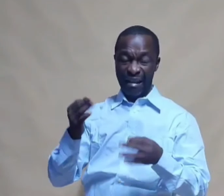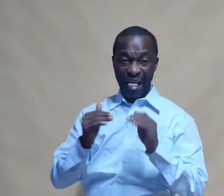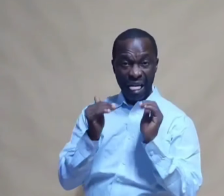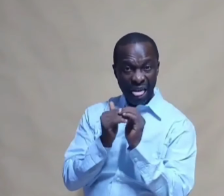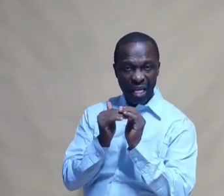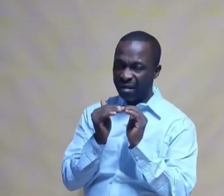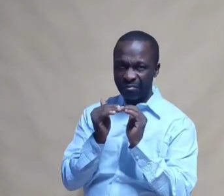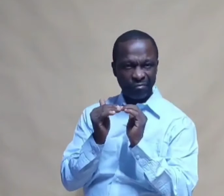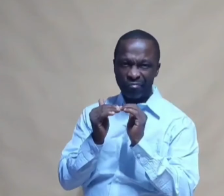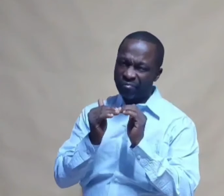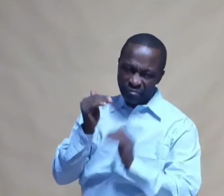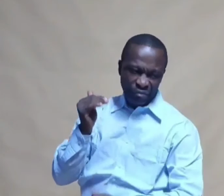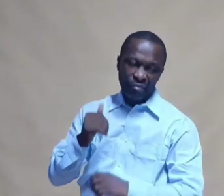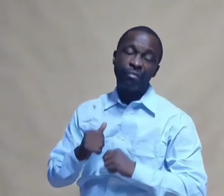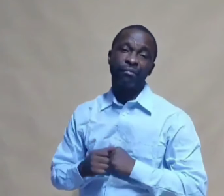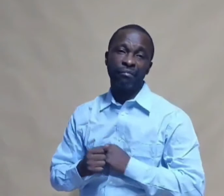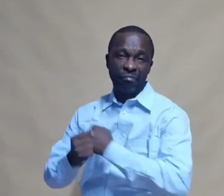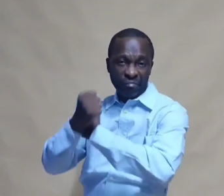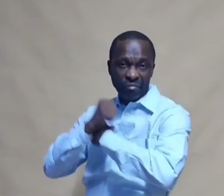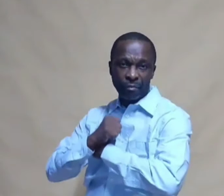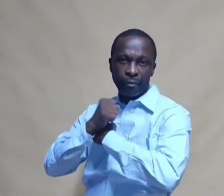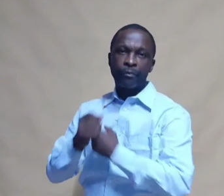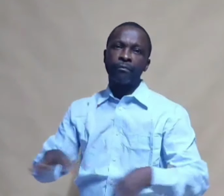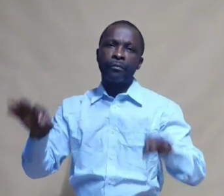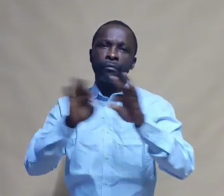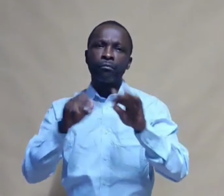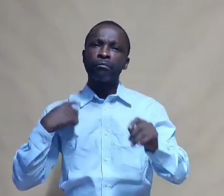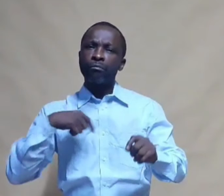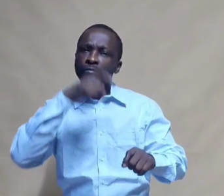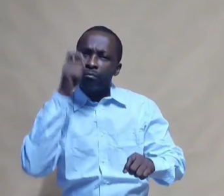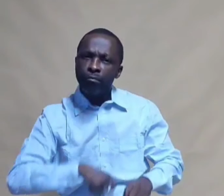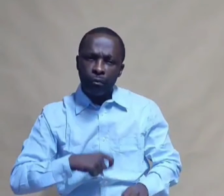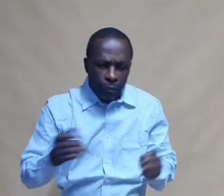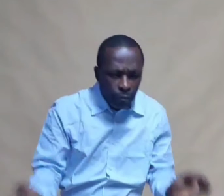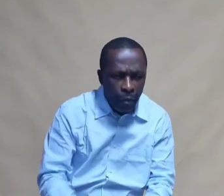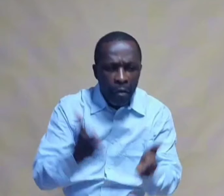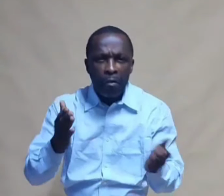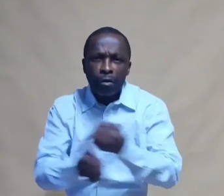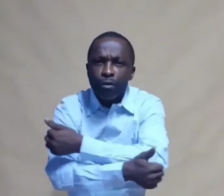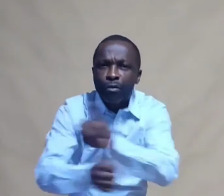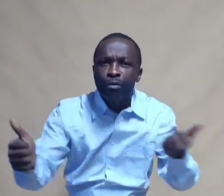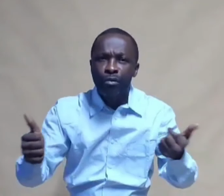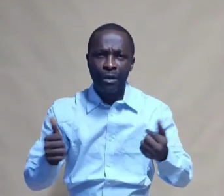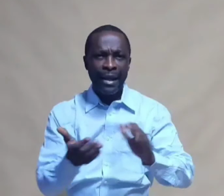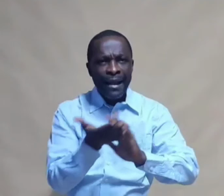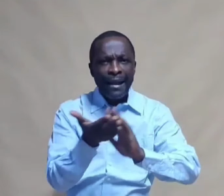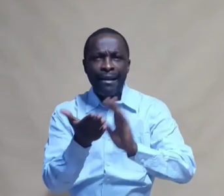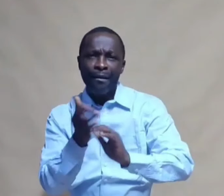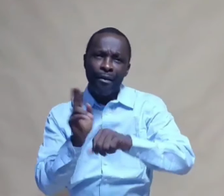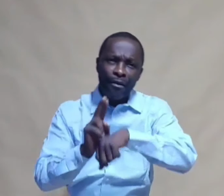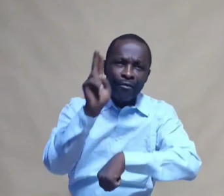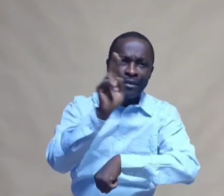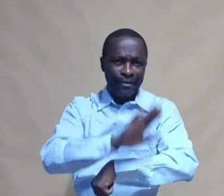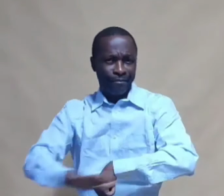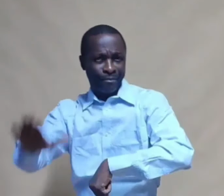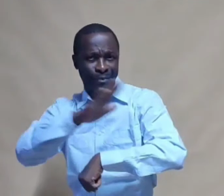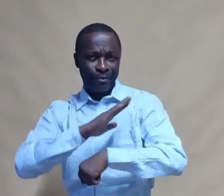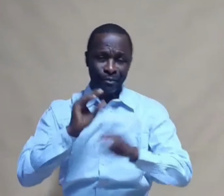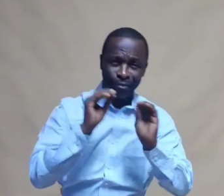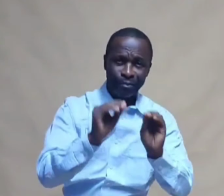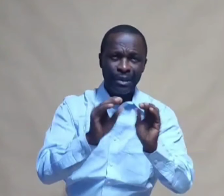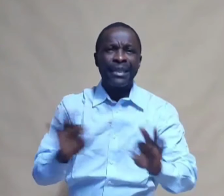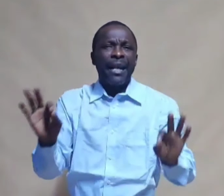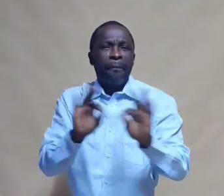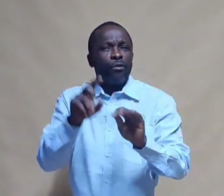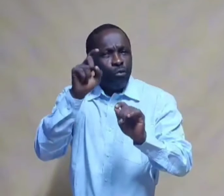can raise awareness and promote educational programs that promotes diversity, tolerance, and intercultural skills.